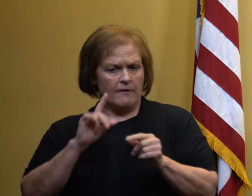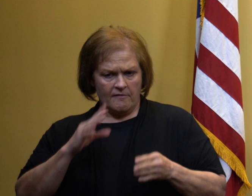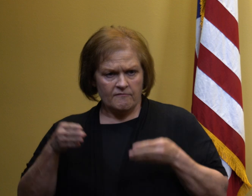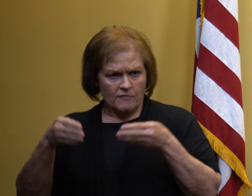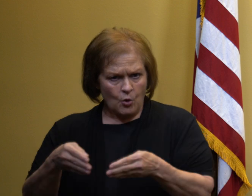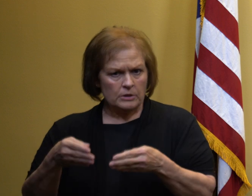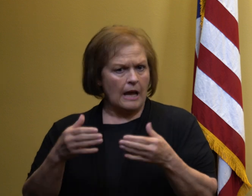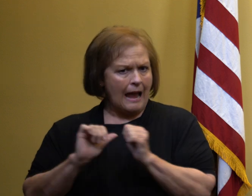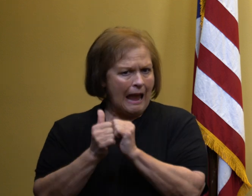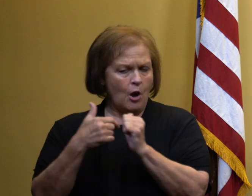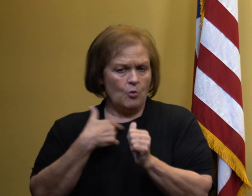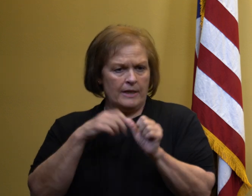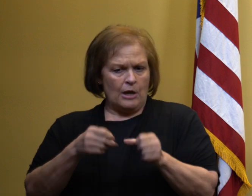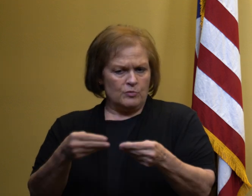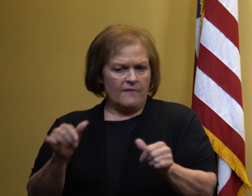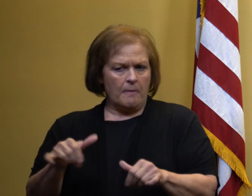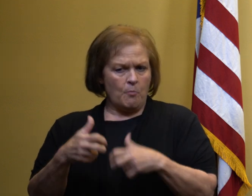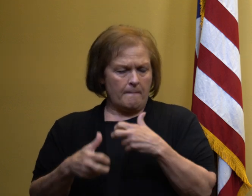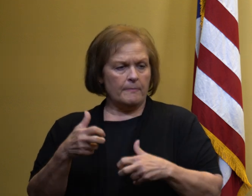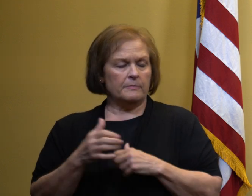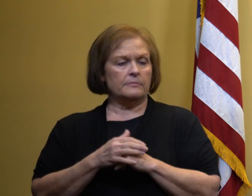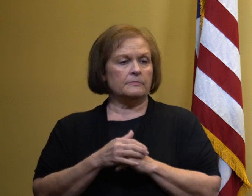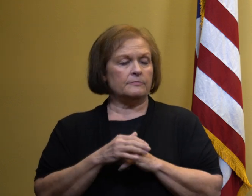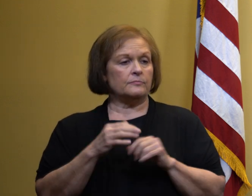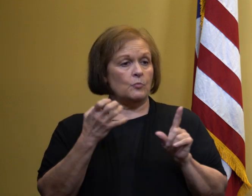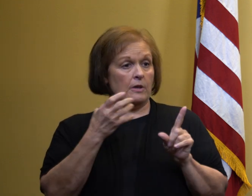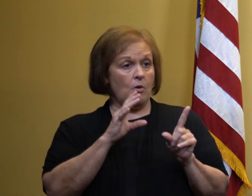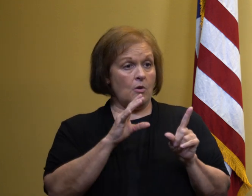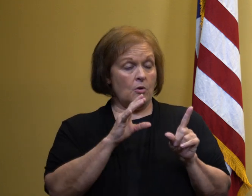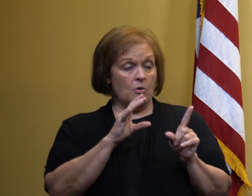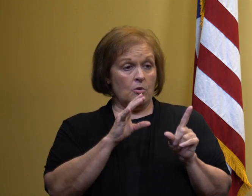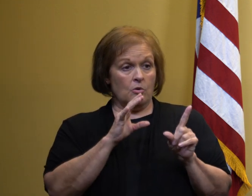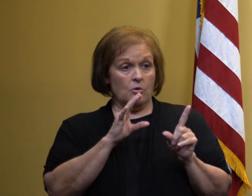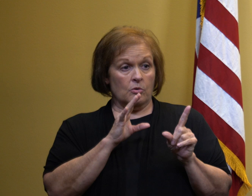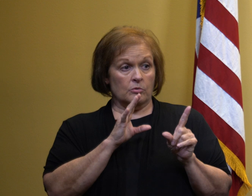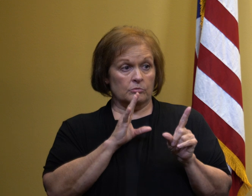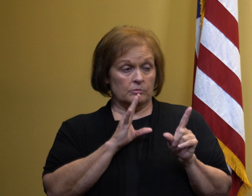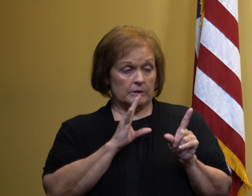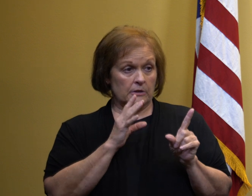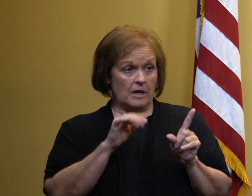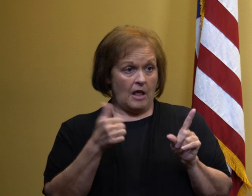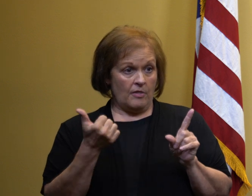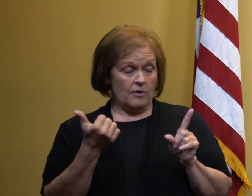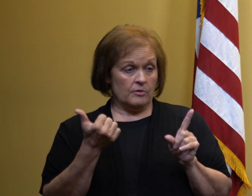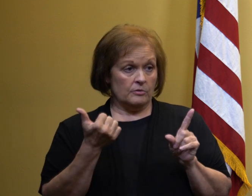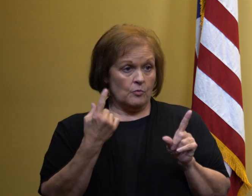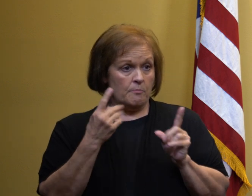on solutions. I did want to mention, just give me a minute before we turn to John, before I turn